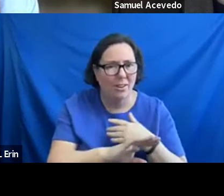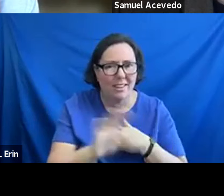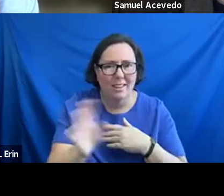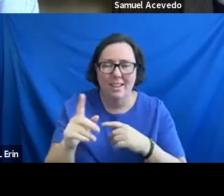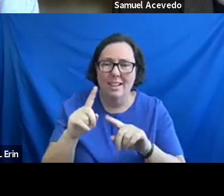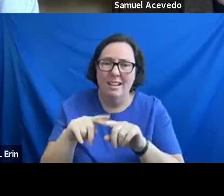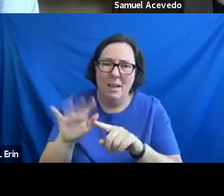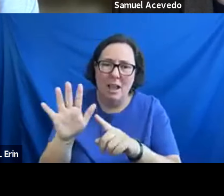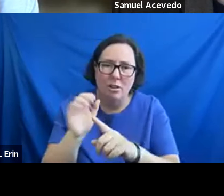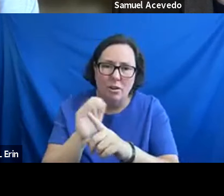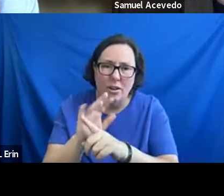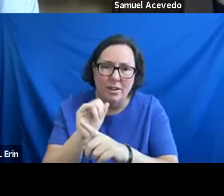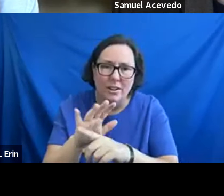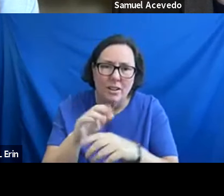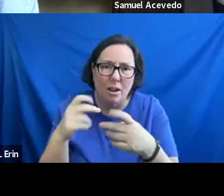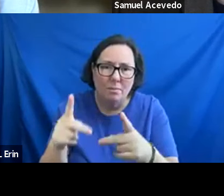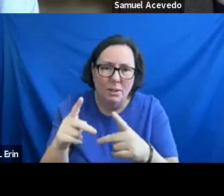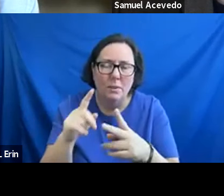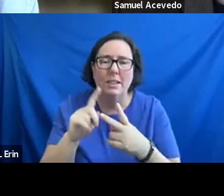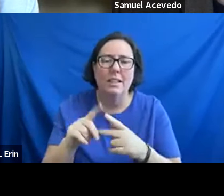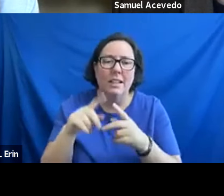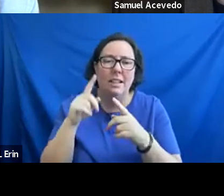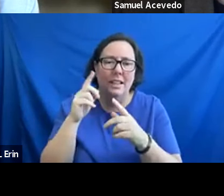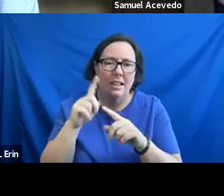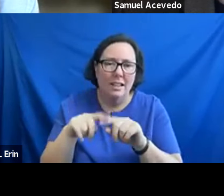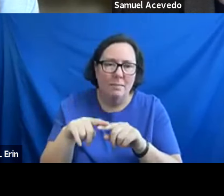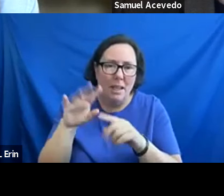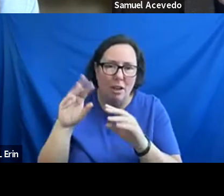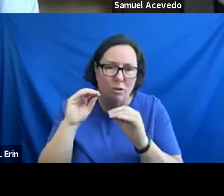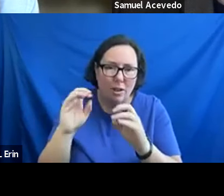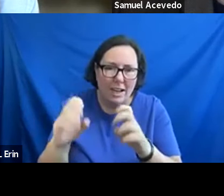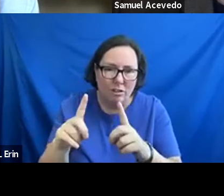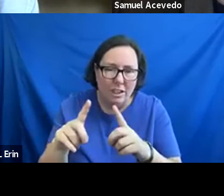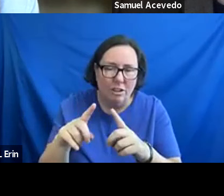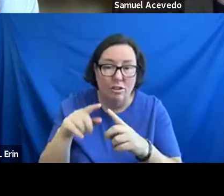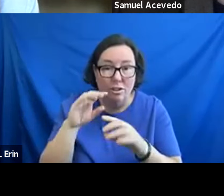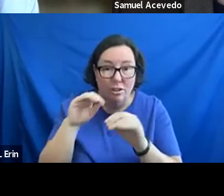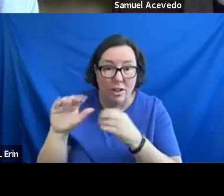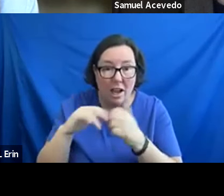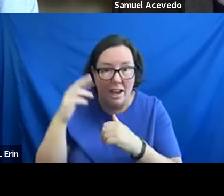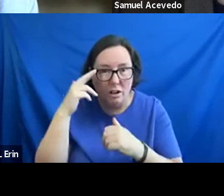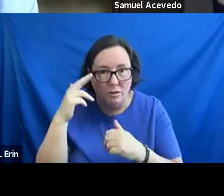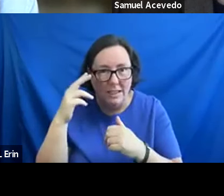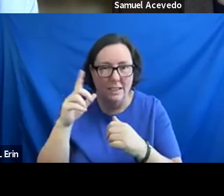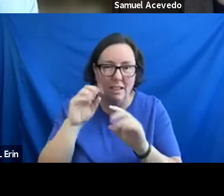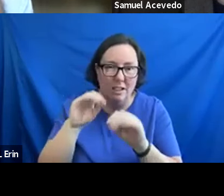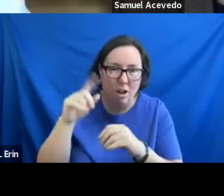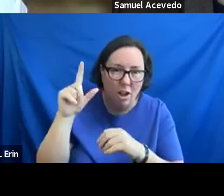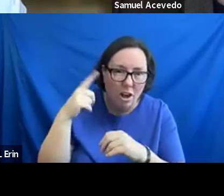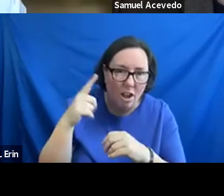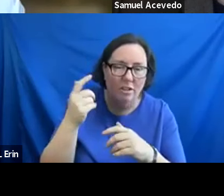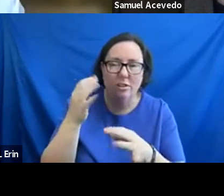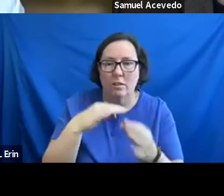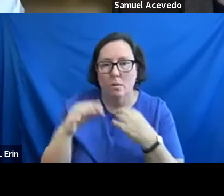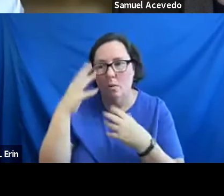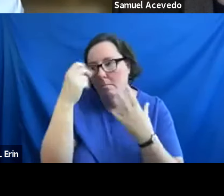by reasoning assignments instead of memorization assignments, on and on. And so I would